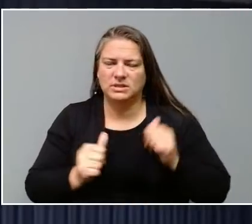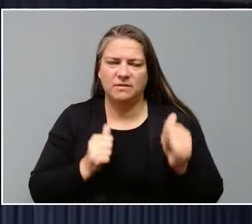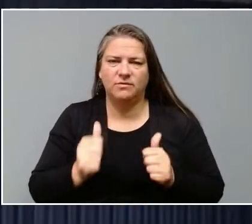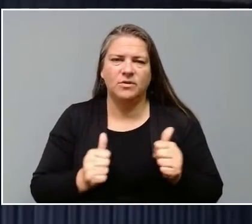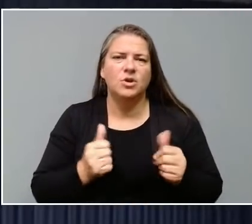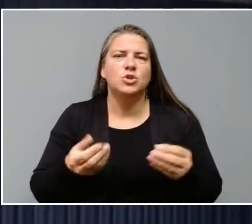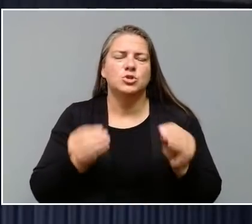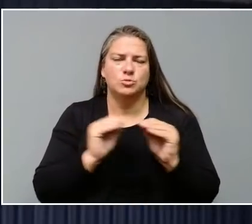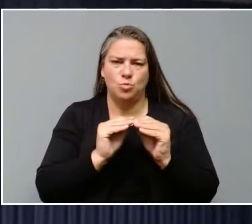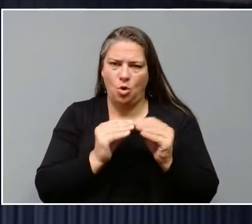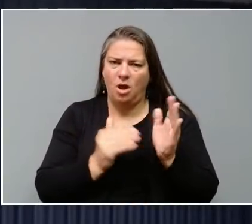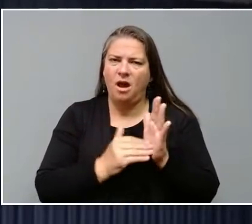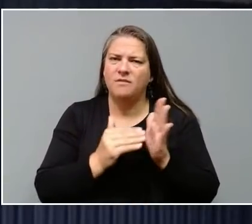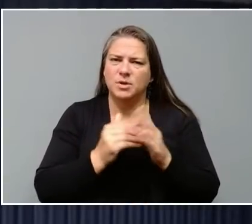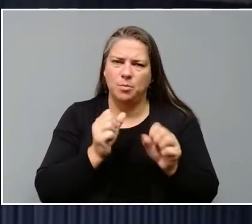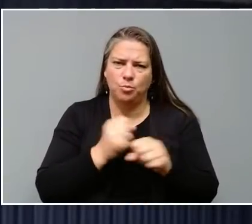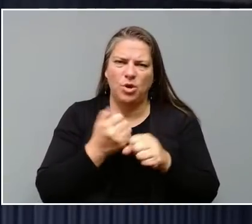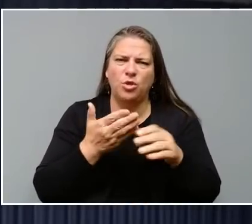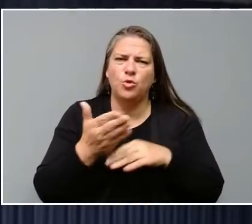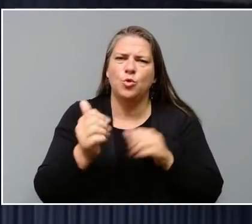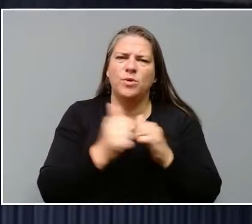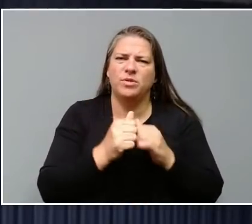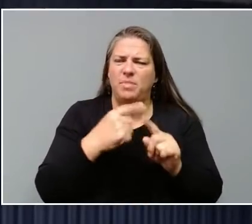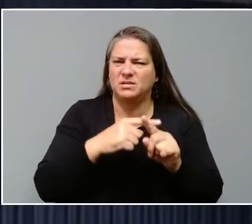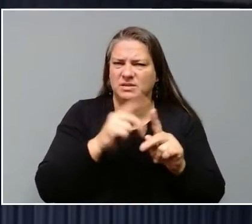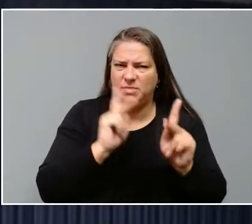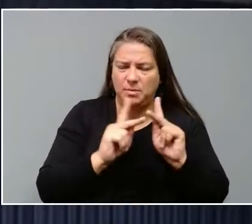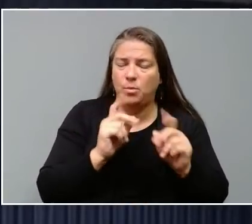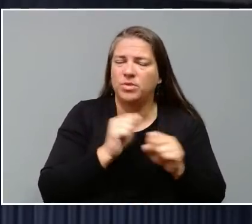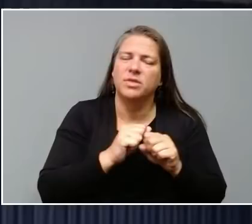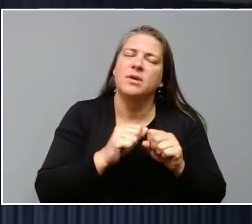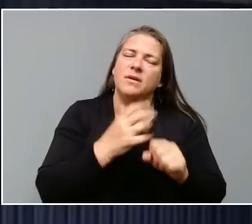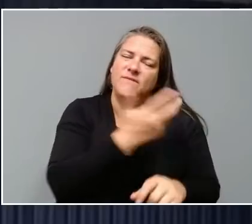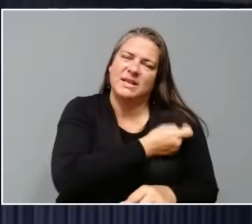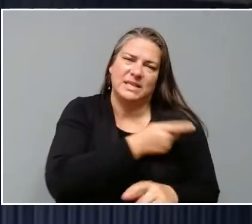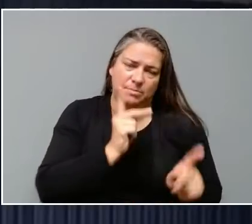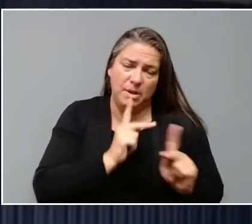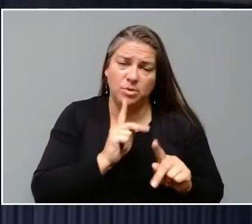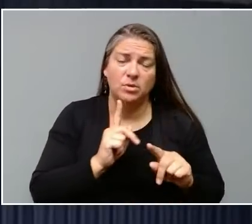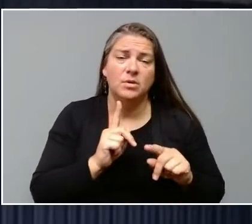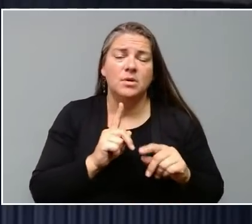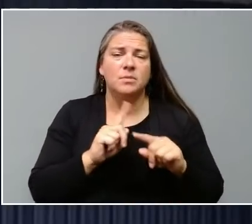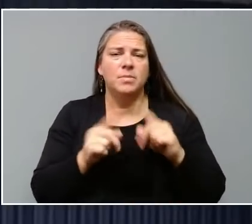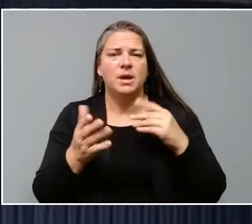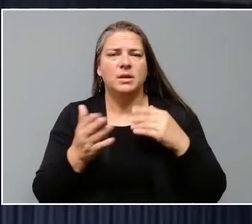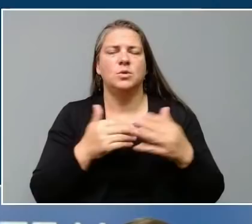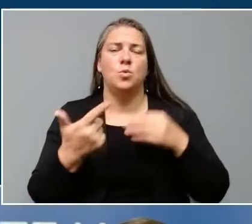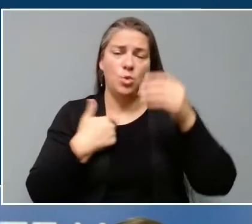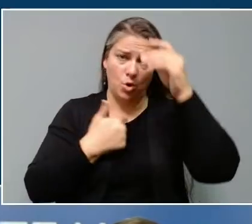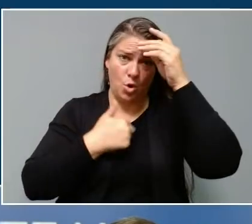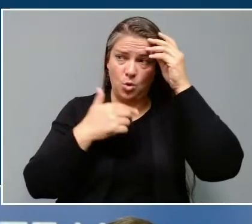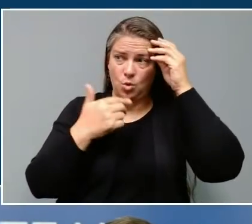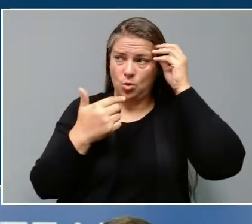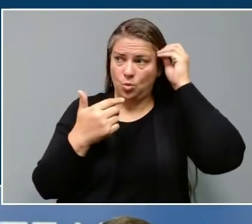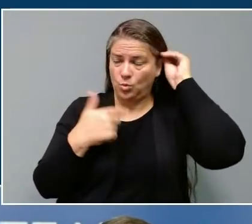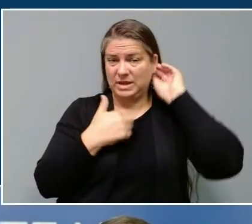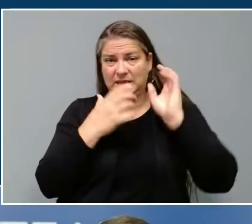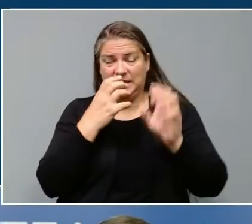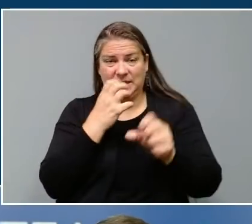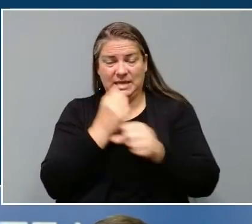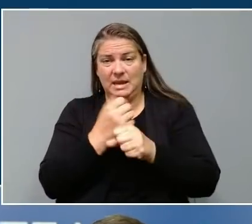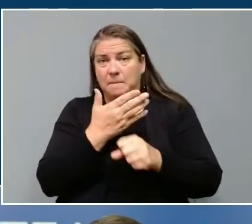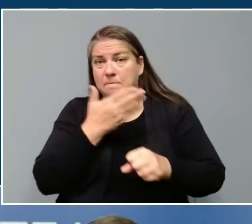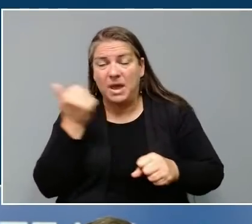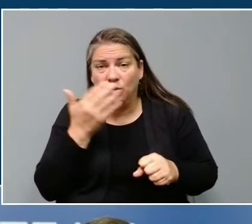But the level of protection that we had hoped for originally, we are getting an even better